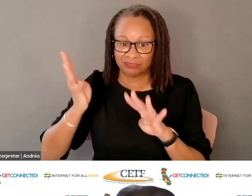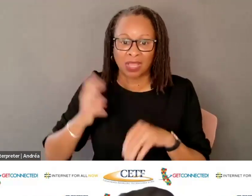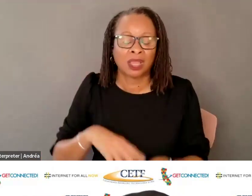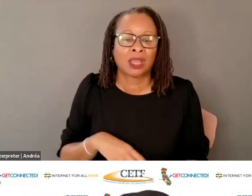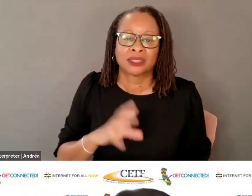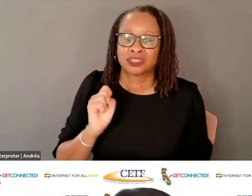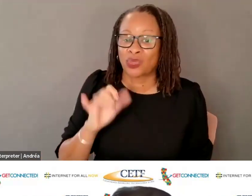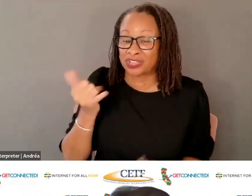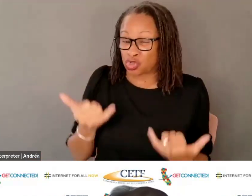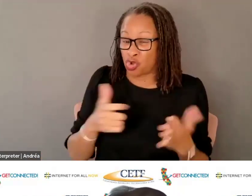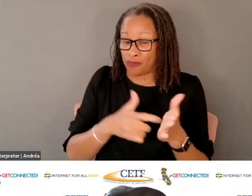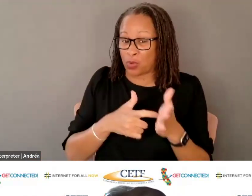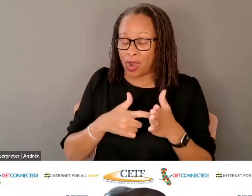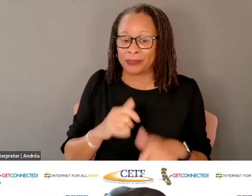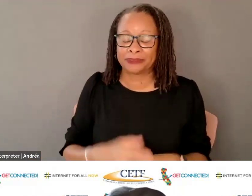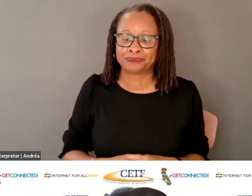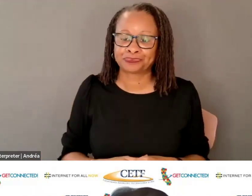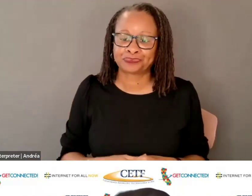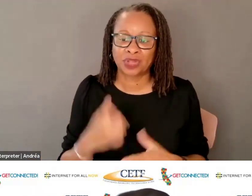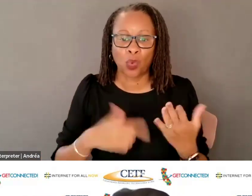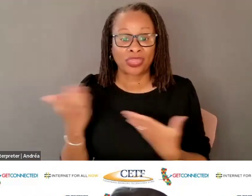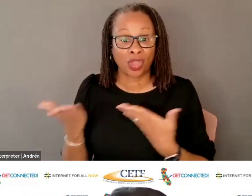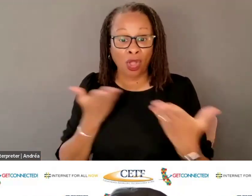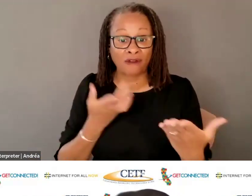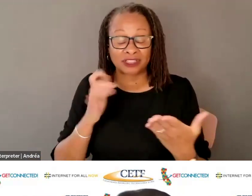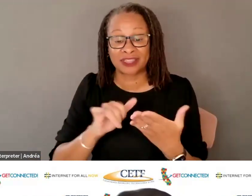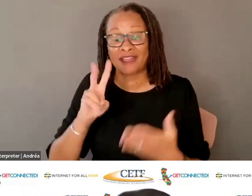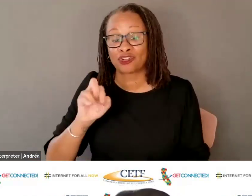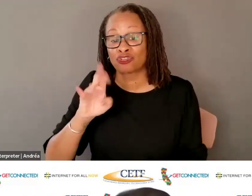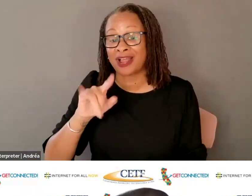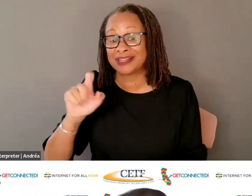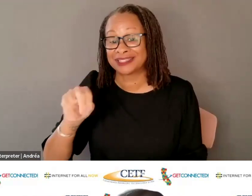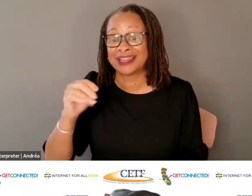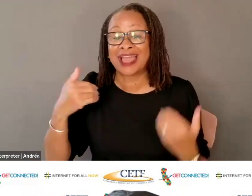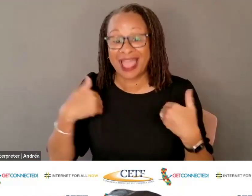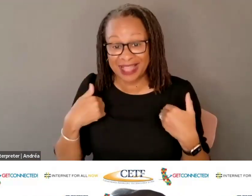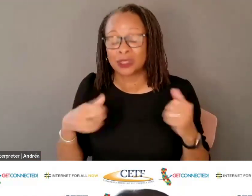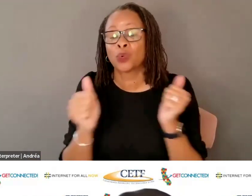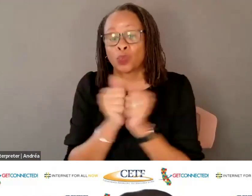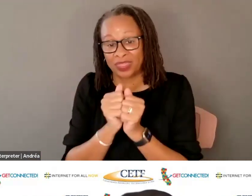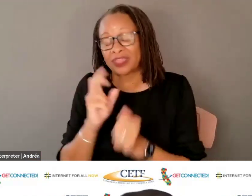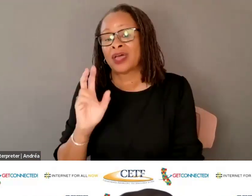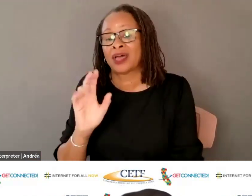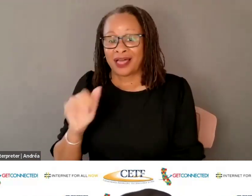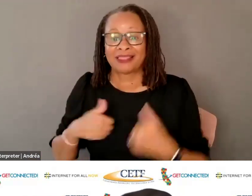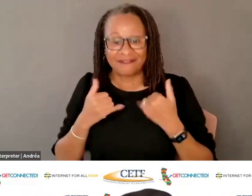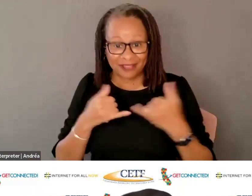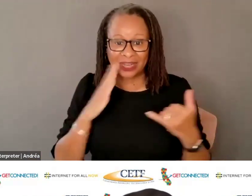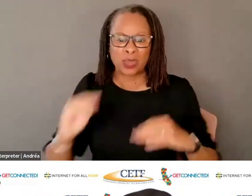current requirement and what the offers that Verizon has and Lifeline will meet.